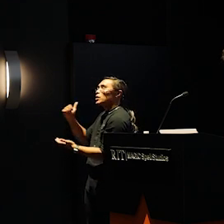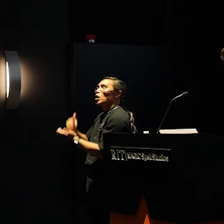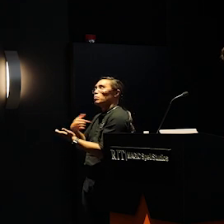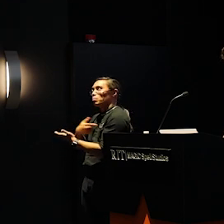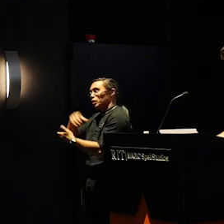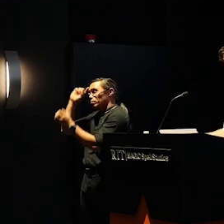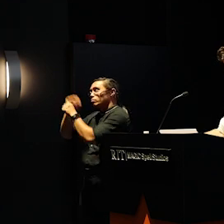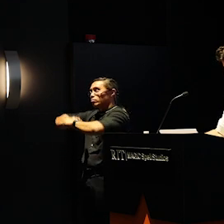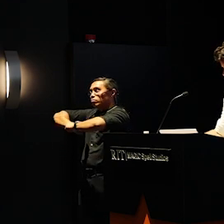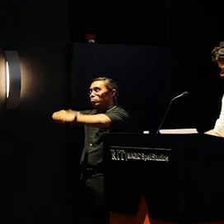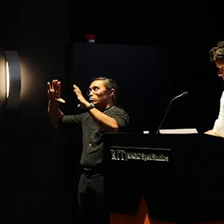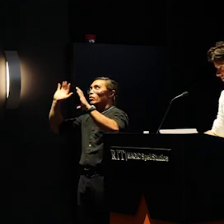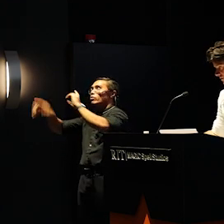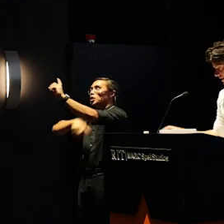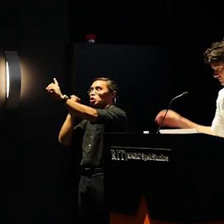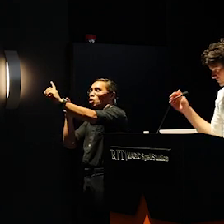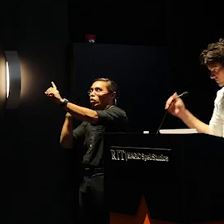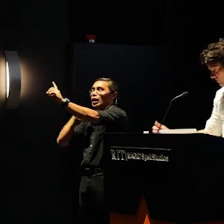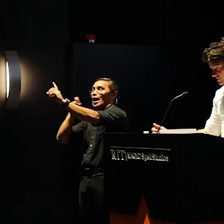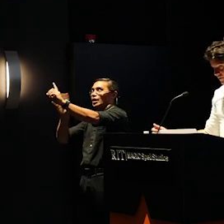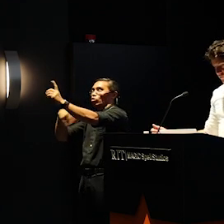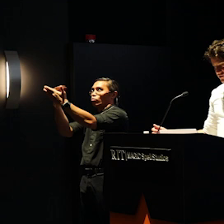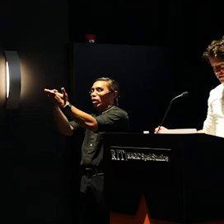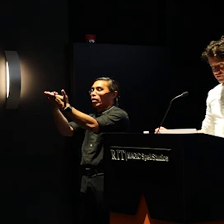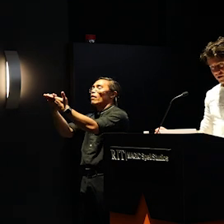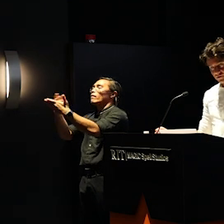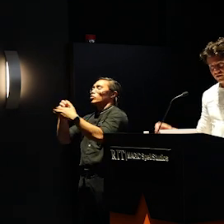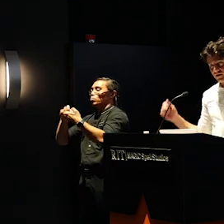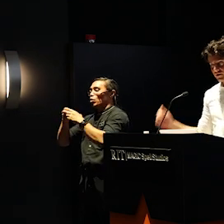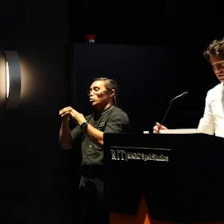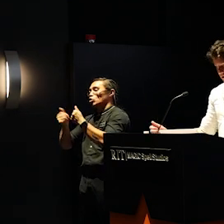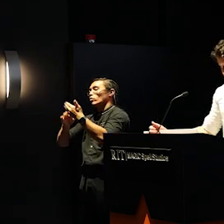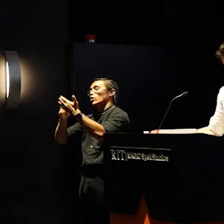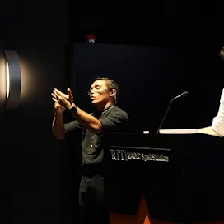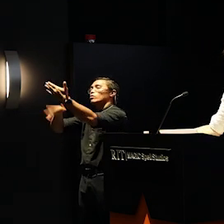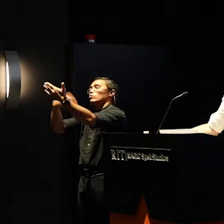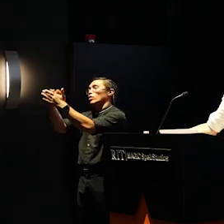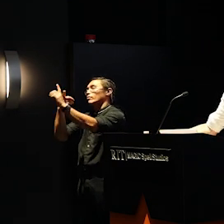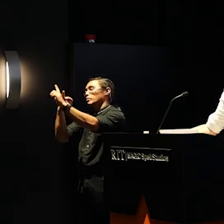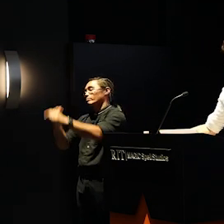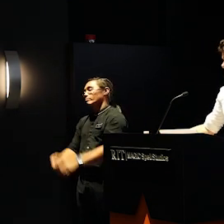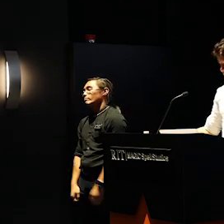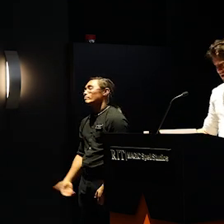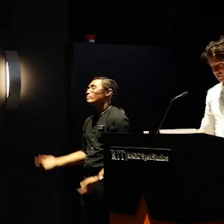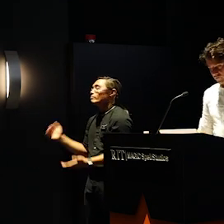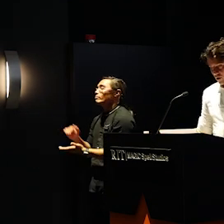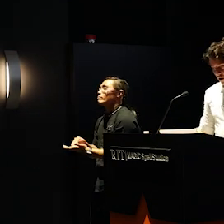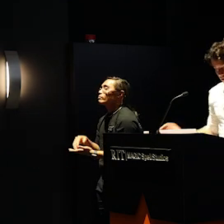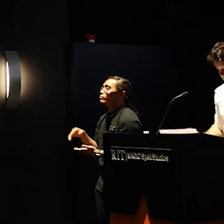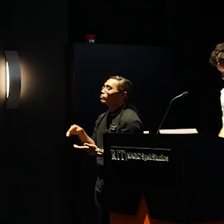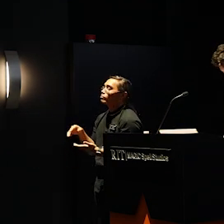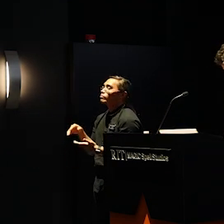That's also what they wanted. Clients, when you do graphic design for restaurants, man, do they get really excited. Like, there's got to be